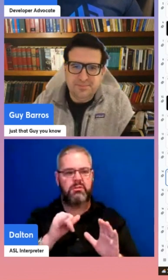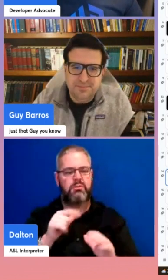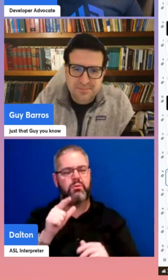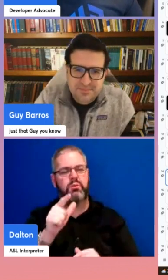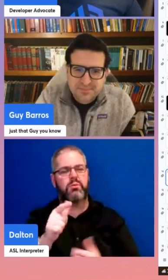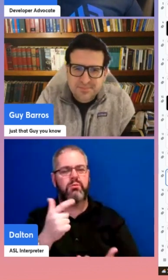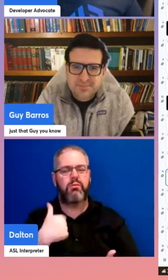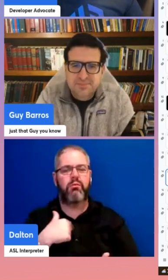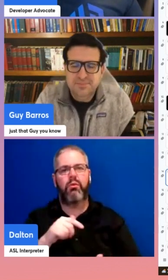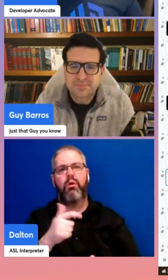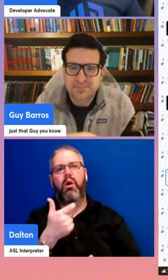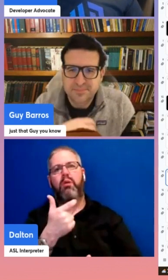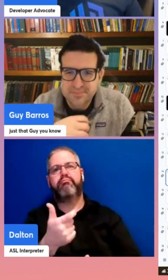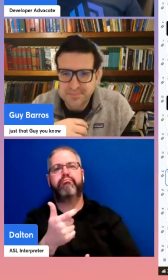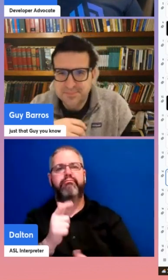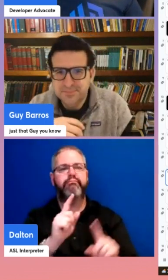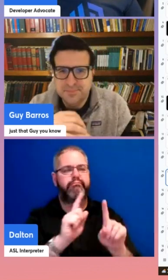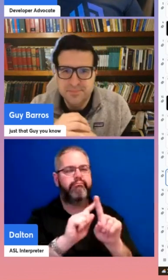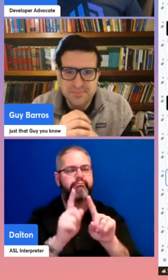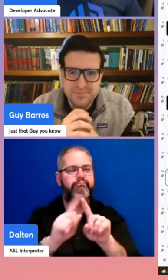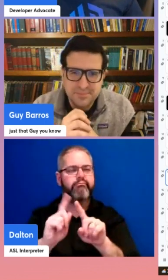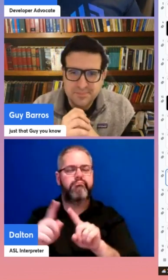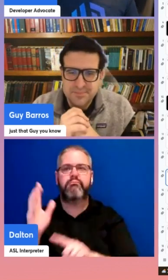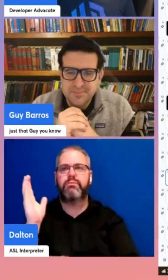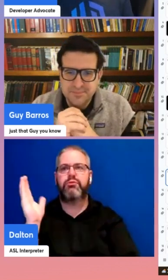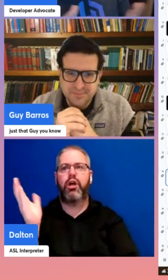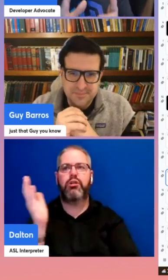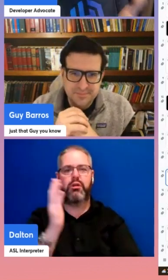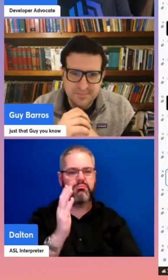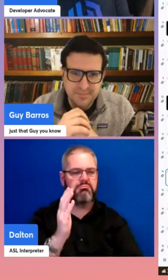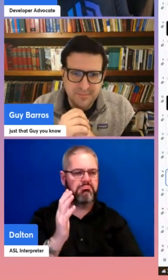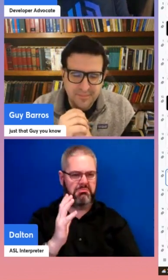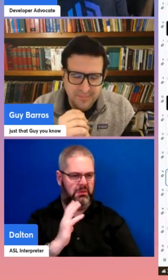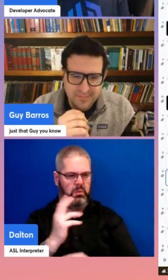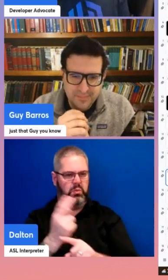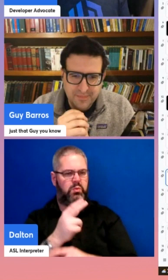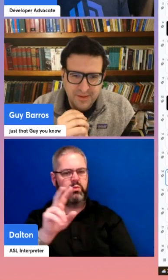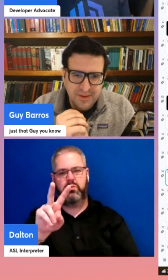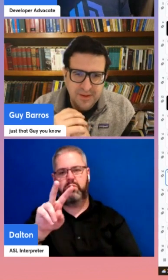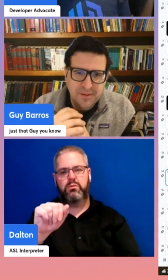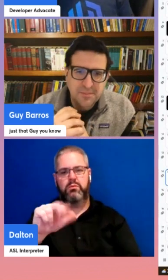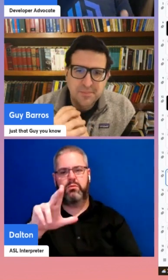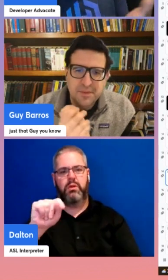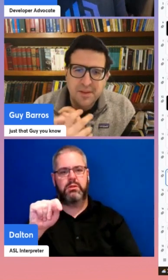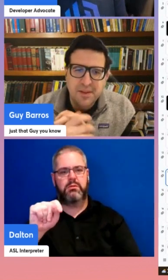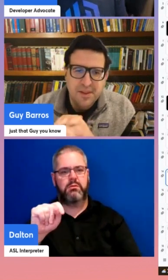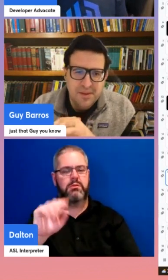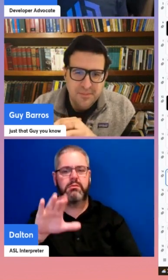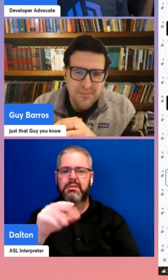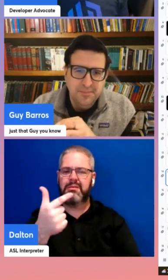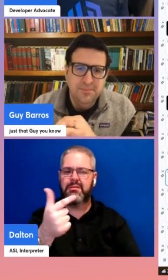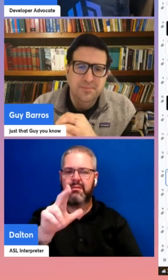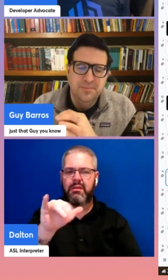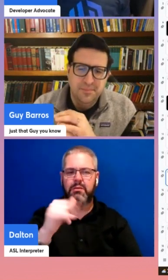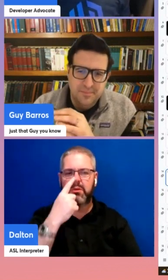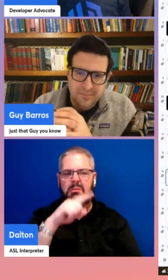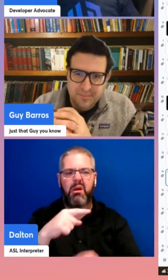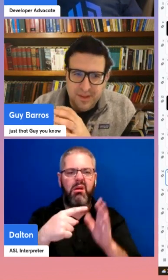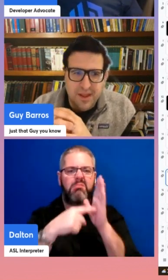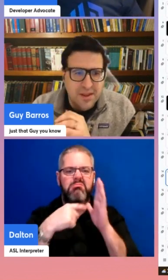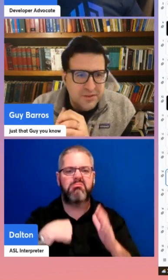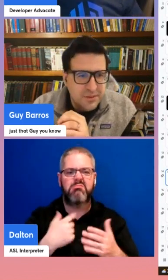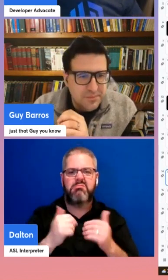and you've seen some stuff going on here, but we're going to be using Vault. Guy, can you give us a quick 101? What is Vault? How does it work? What are the things we're going to use in